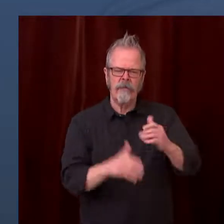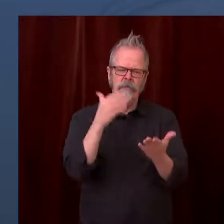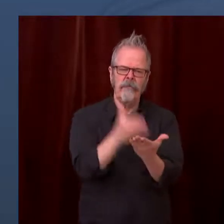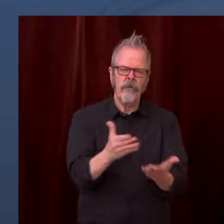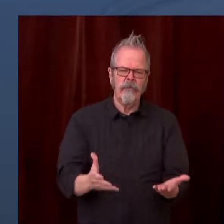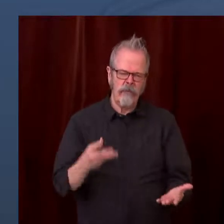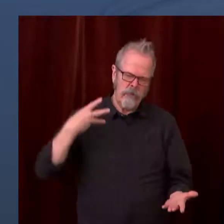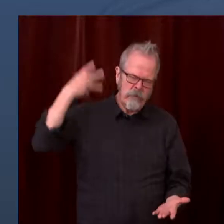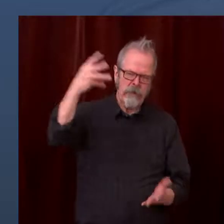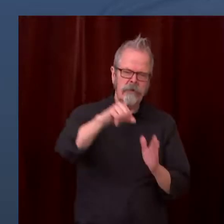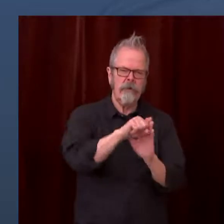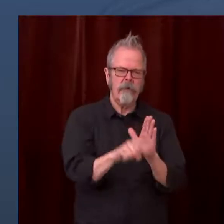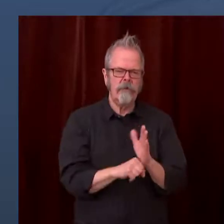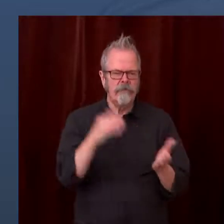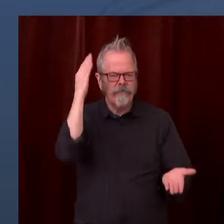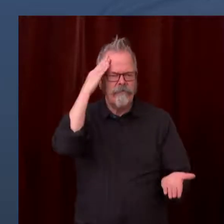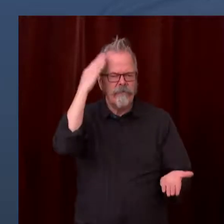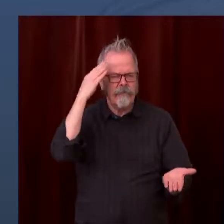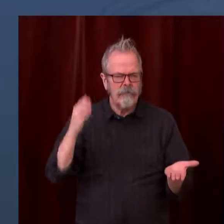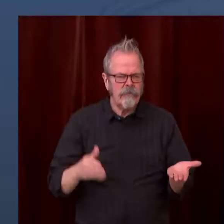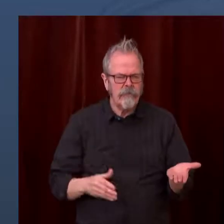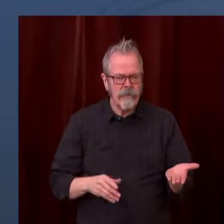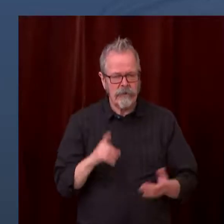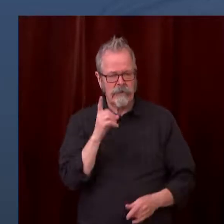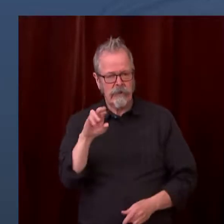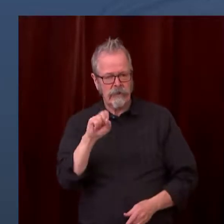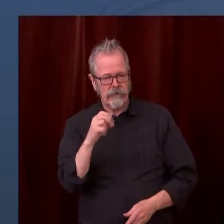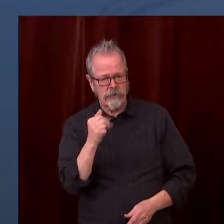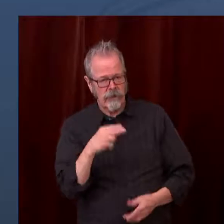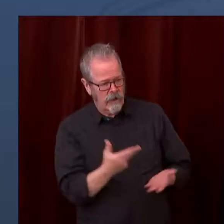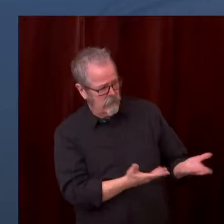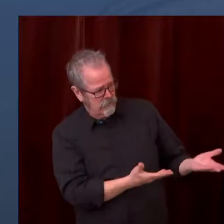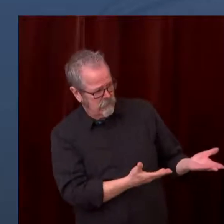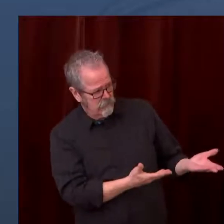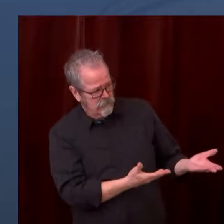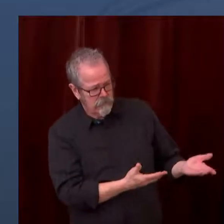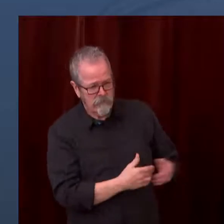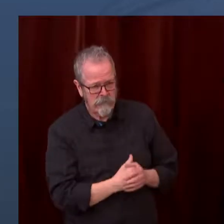add? Well, you know, I've been on the front line for this entire,